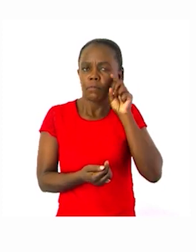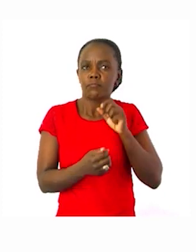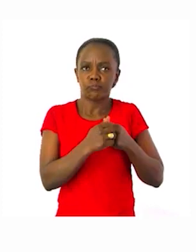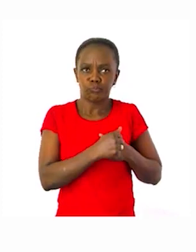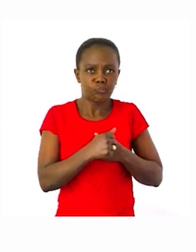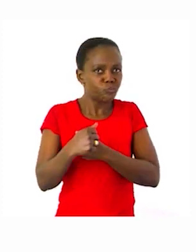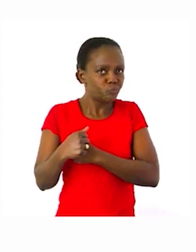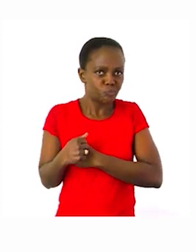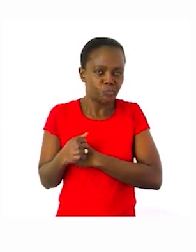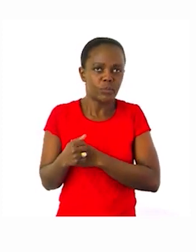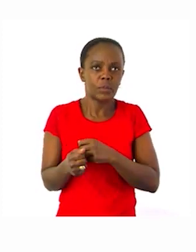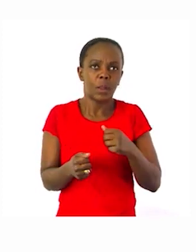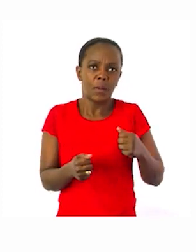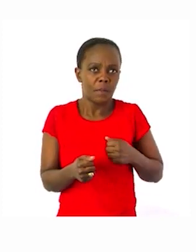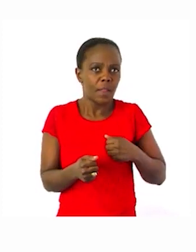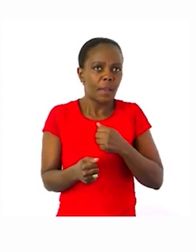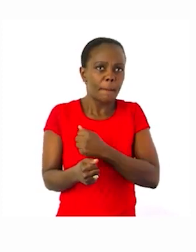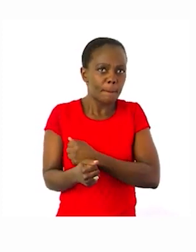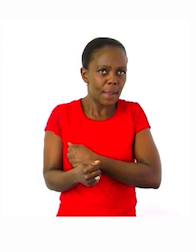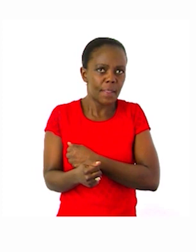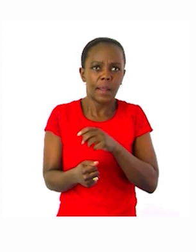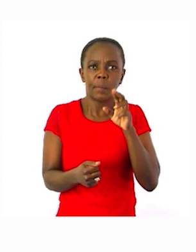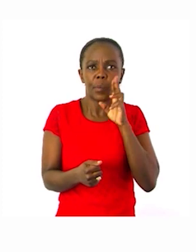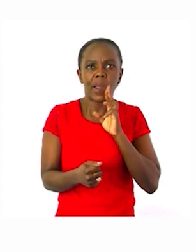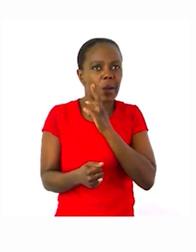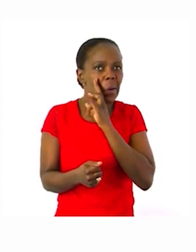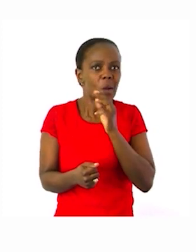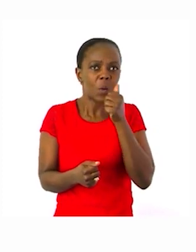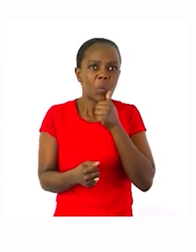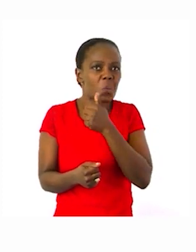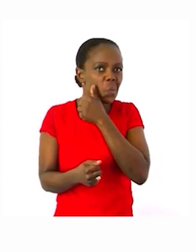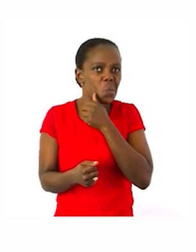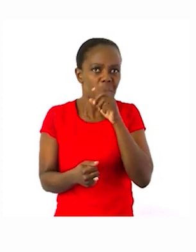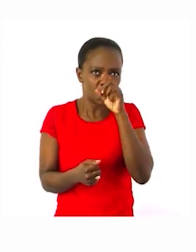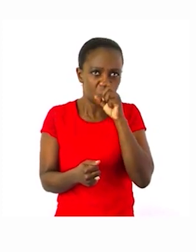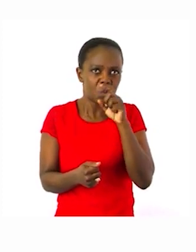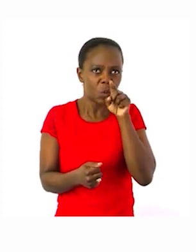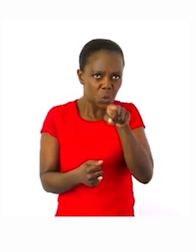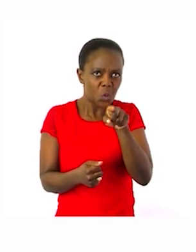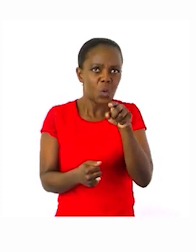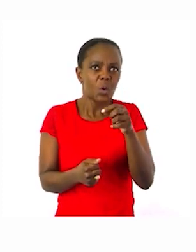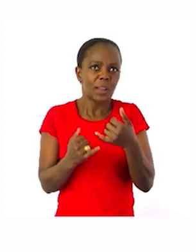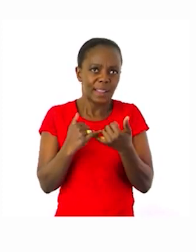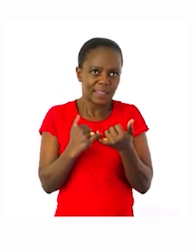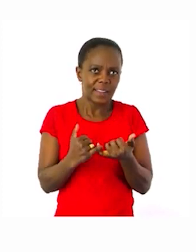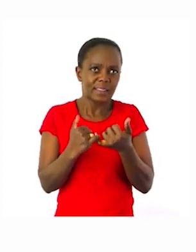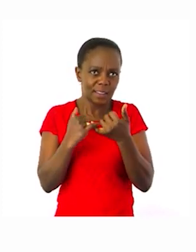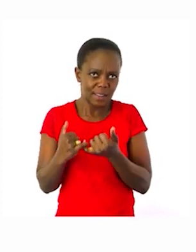grandmother. Father, mother, uncle, aunt, sister, you, cousin,